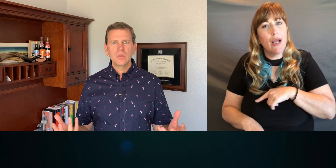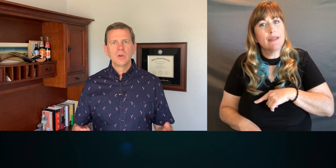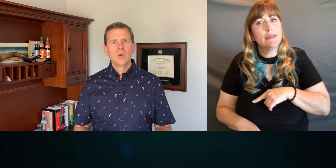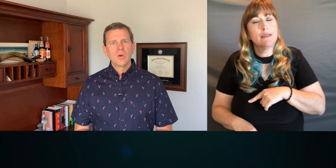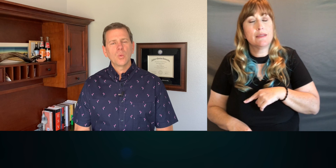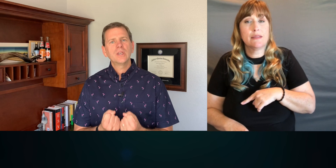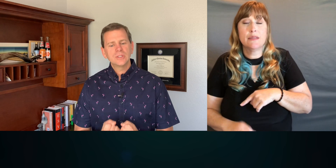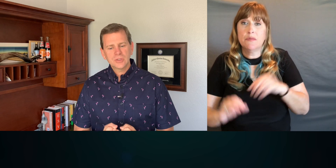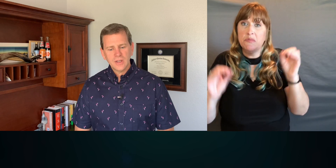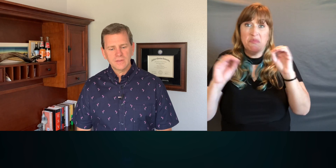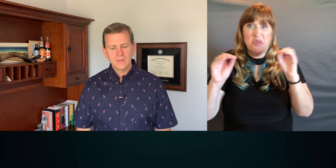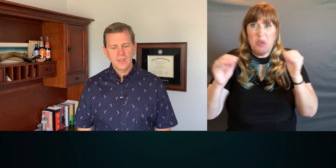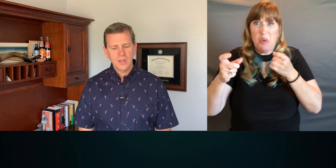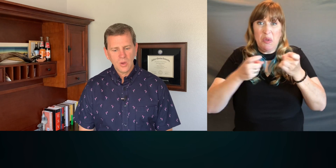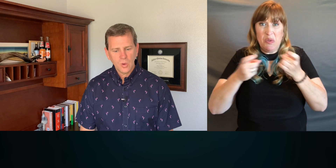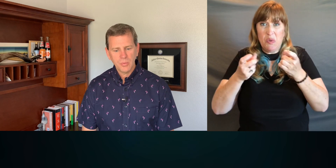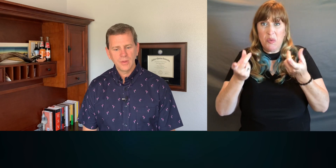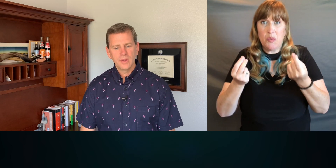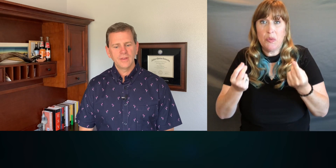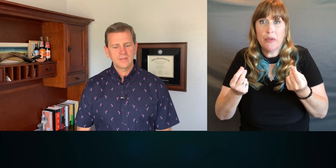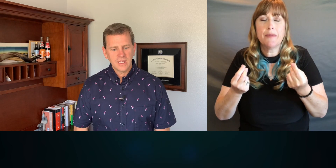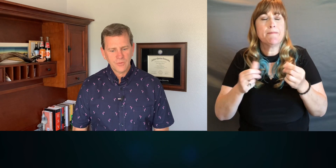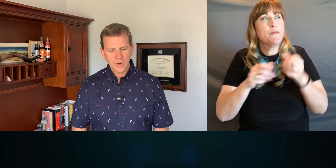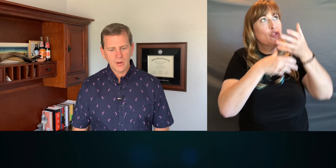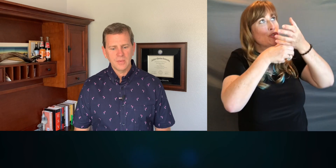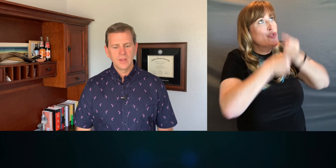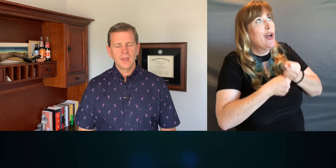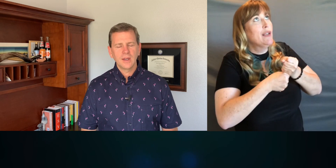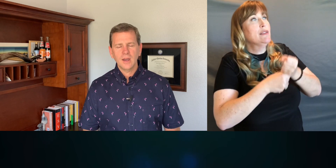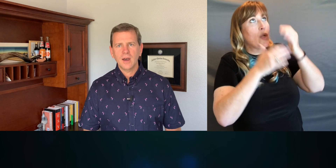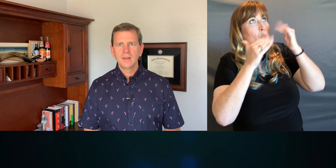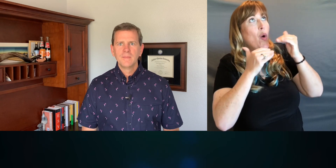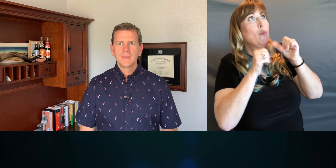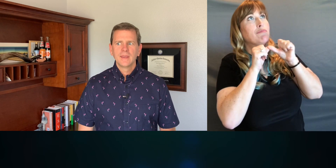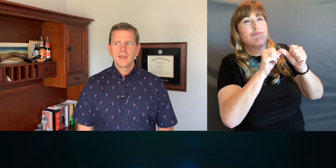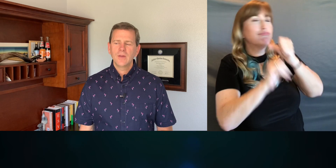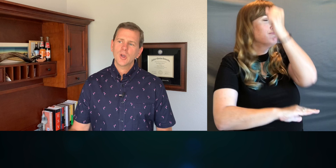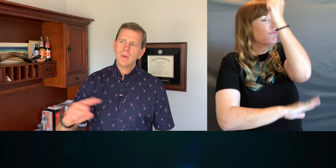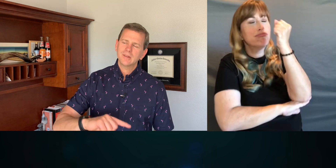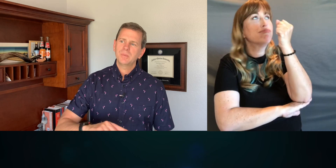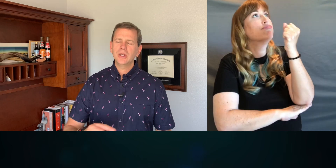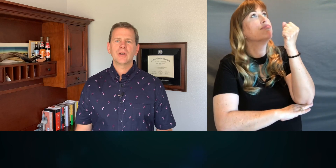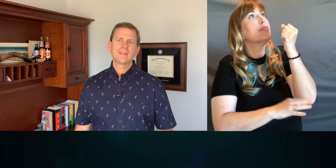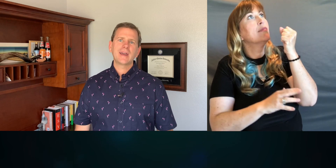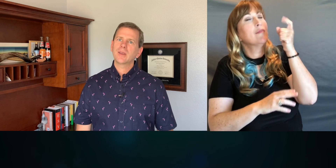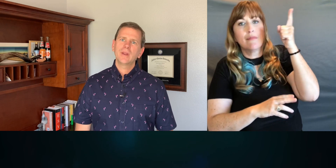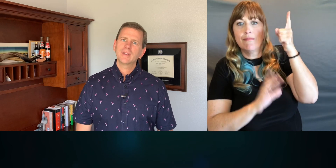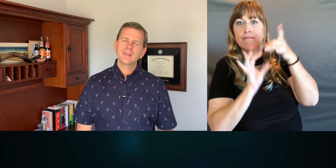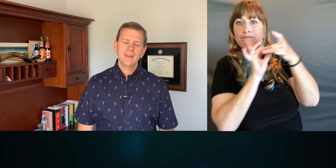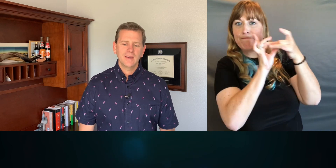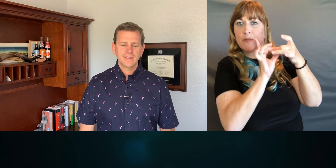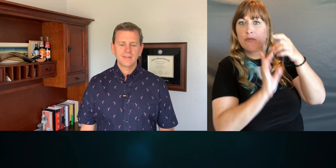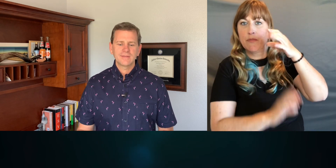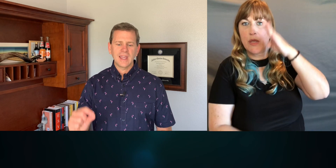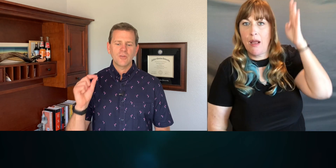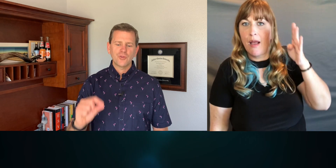control? We can trust and hope and stand firm in God. And if we go back to Peter, that's exactly what he says in the